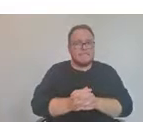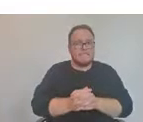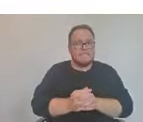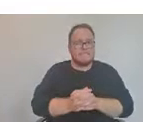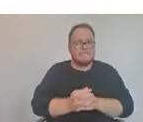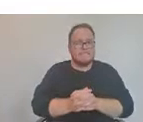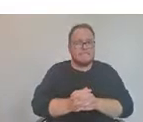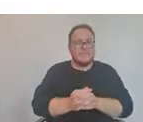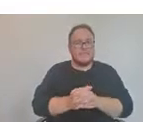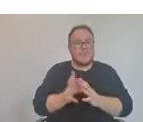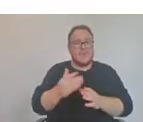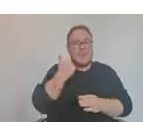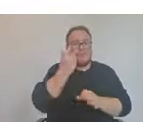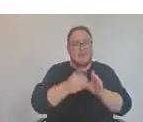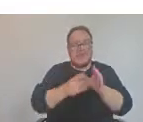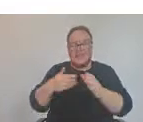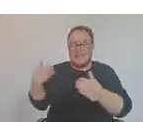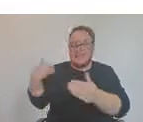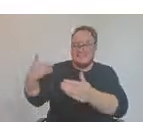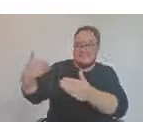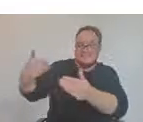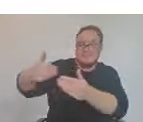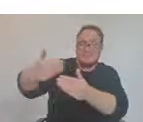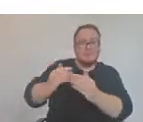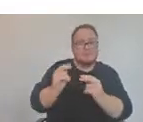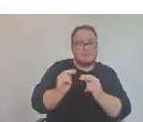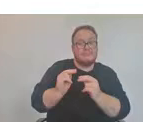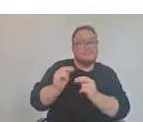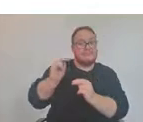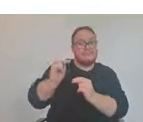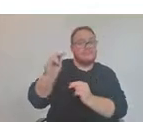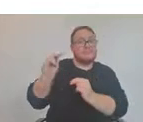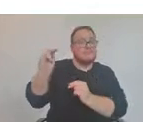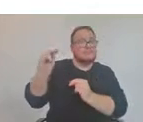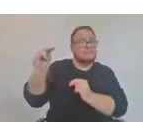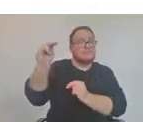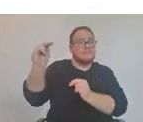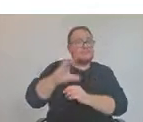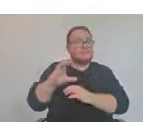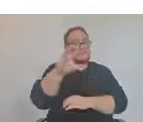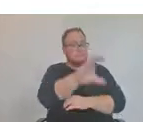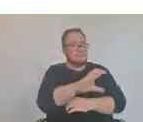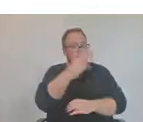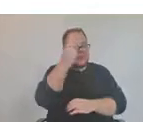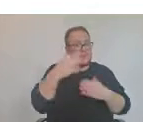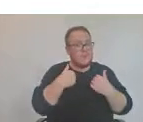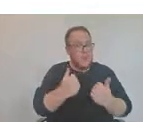increasing our spend on mental health, and we've invested more than we need to in mental health because it's important.